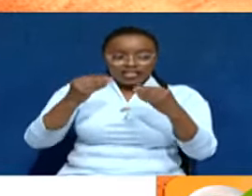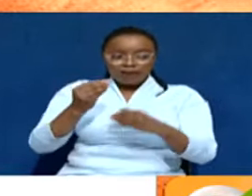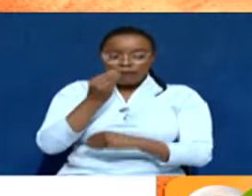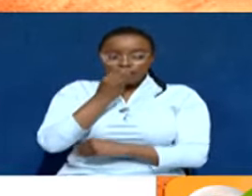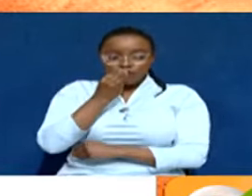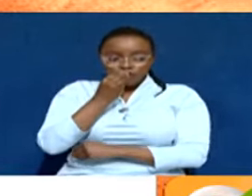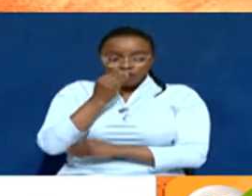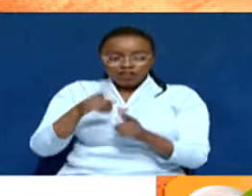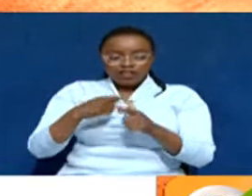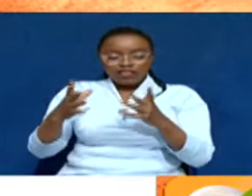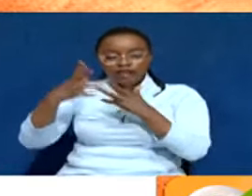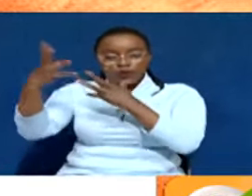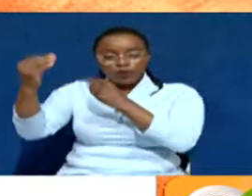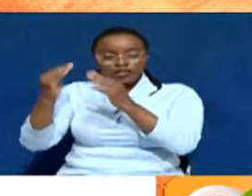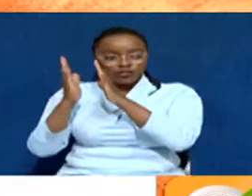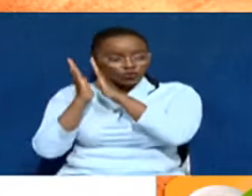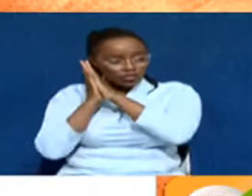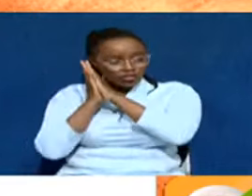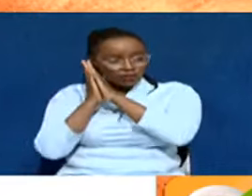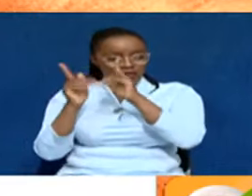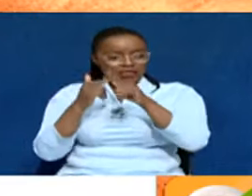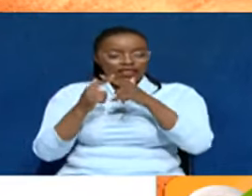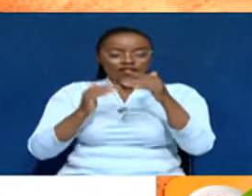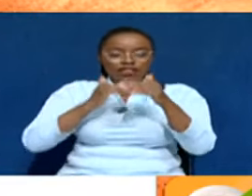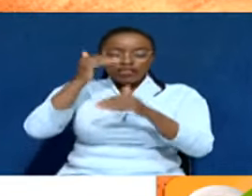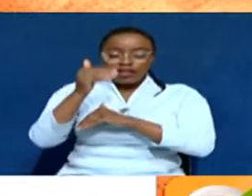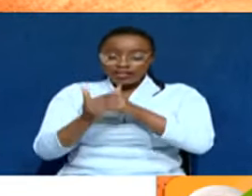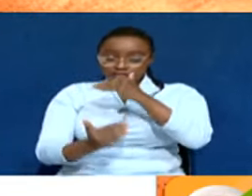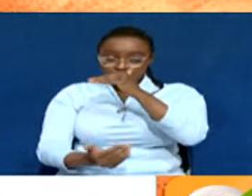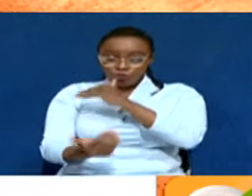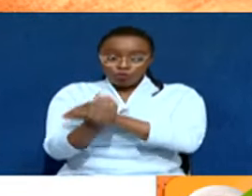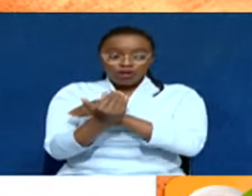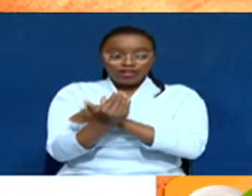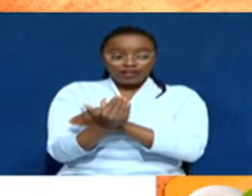chakula, nikakula, nikaenda, nikalala. The next morning,